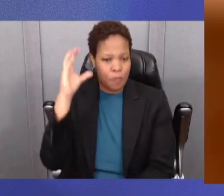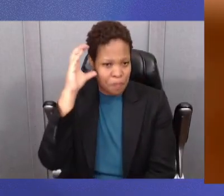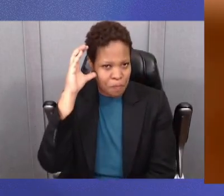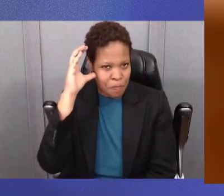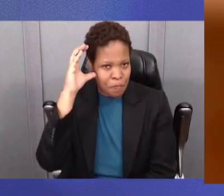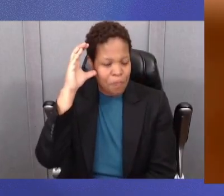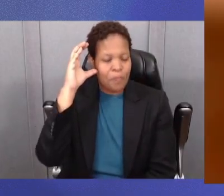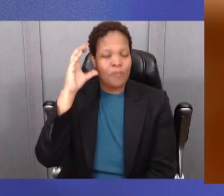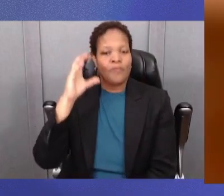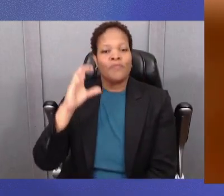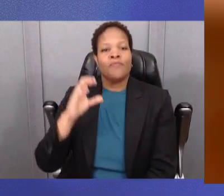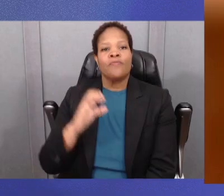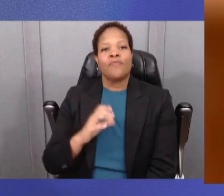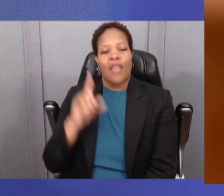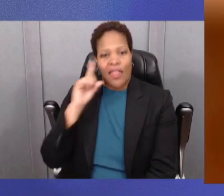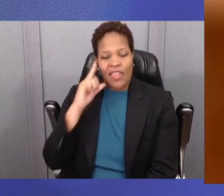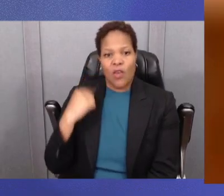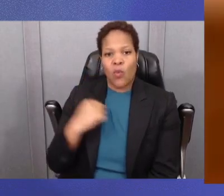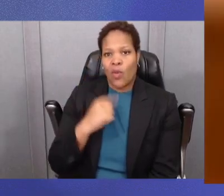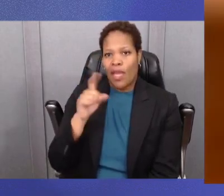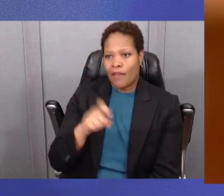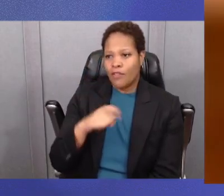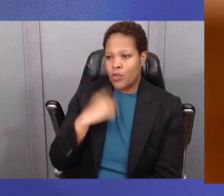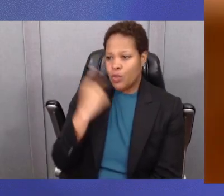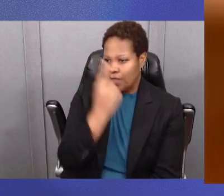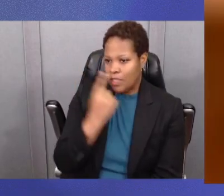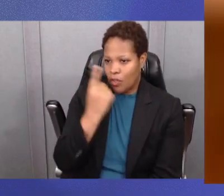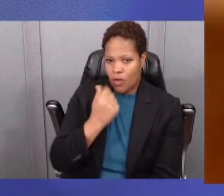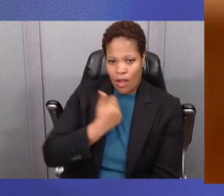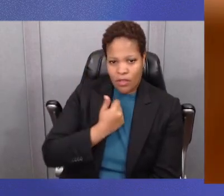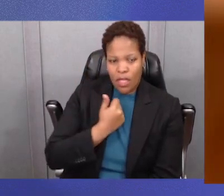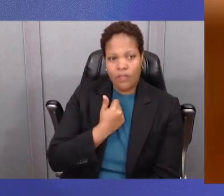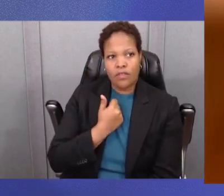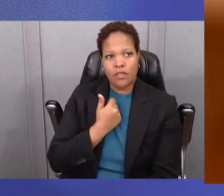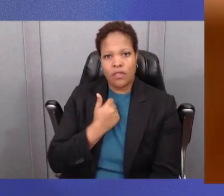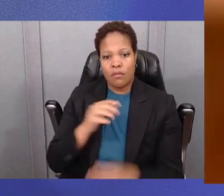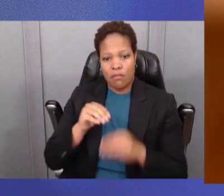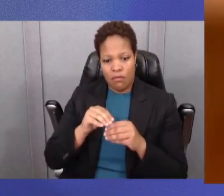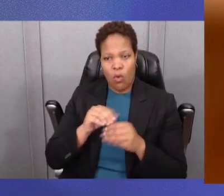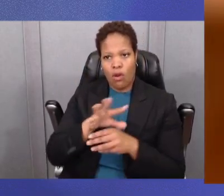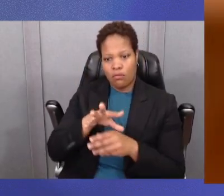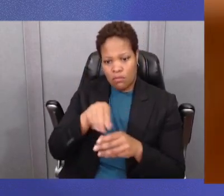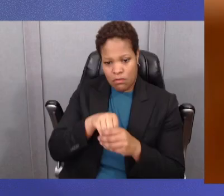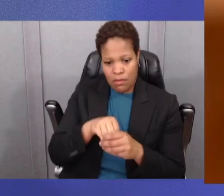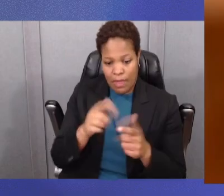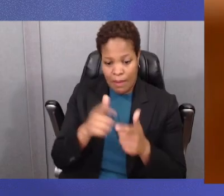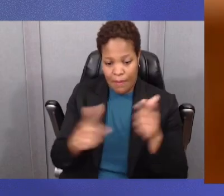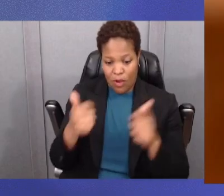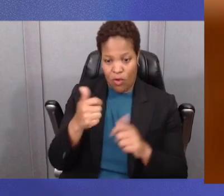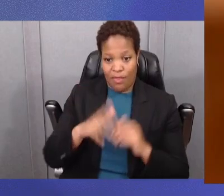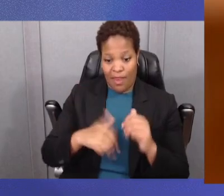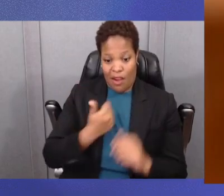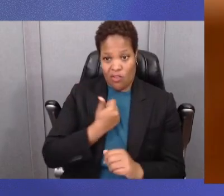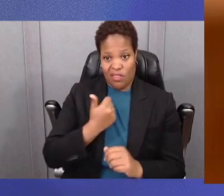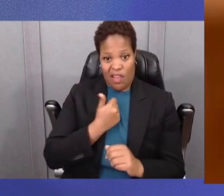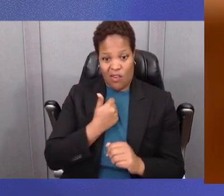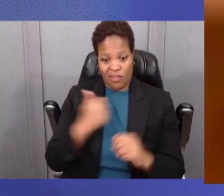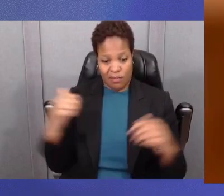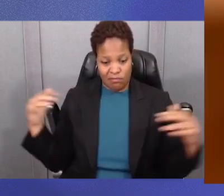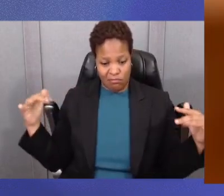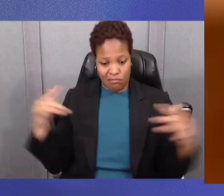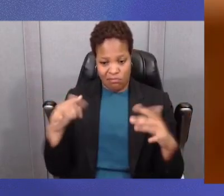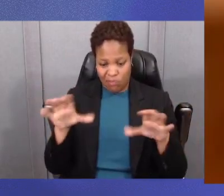consider ourselves more and more part of something bigger than ourselves, coming together